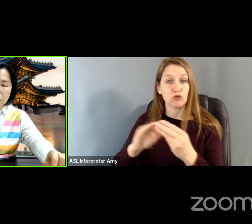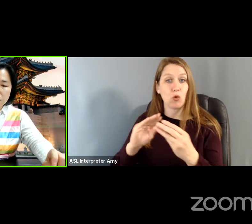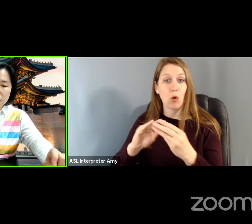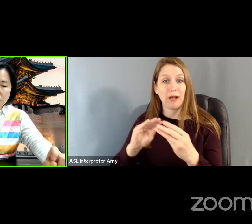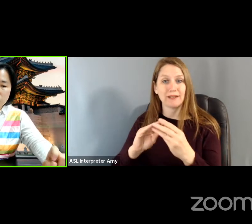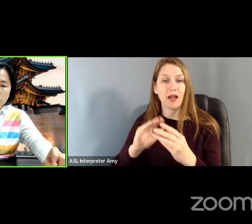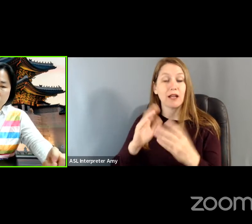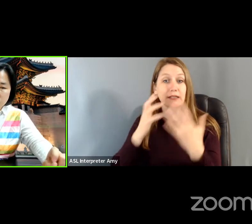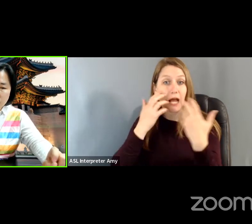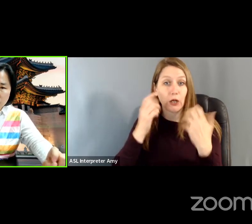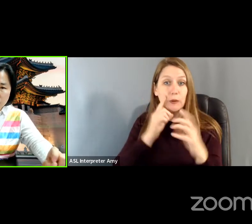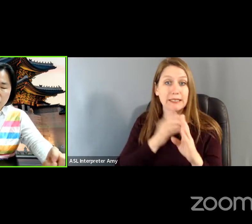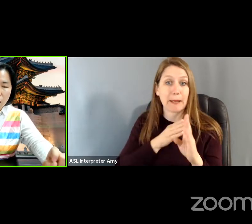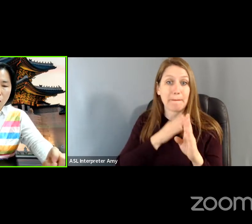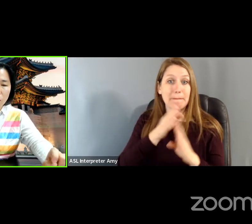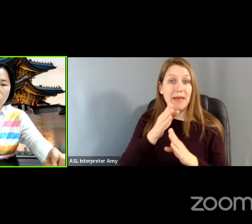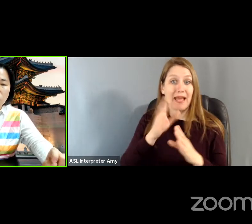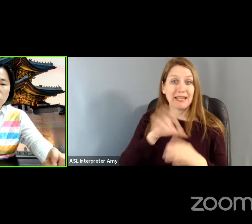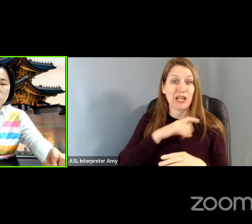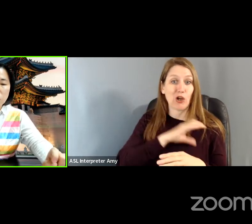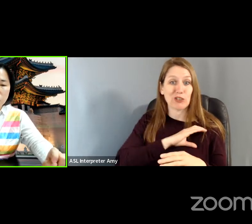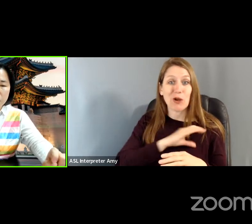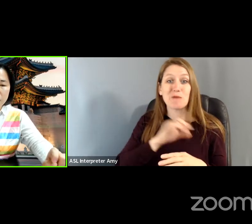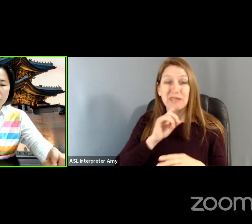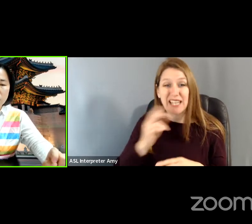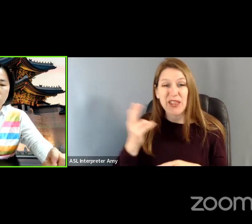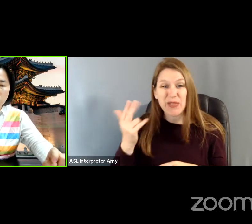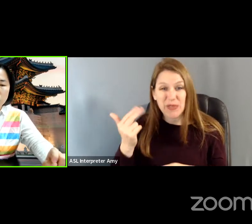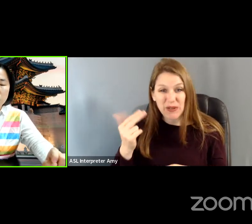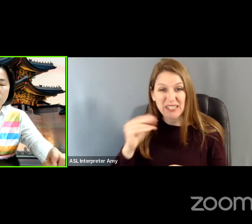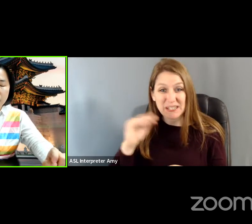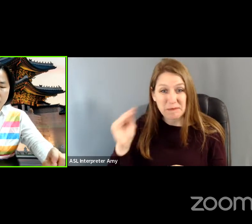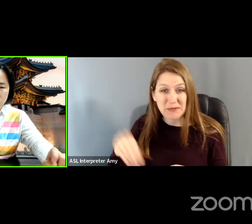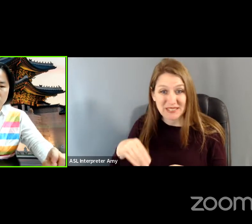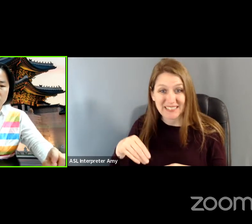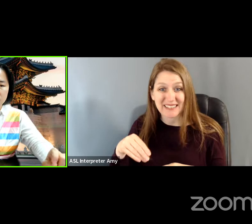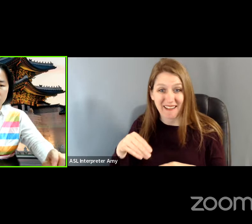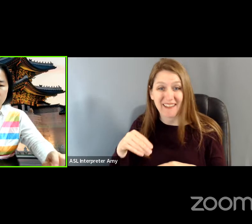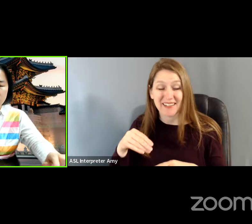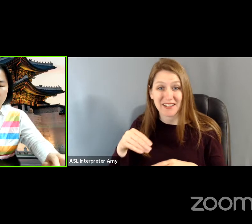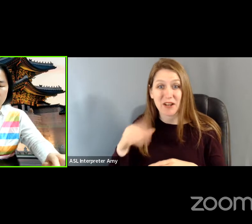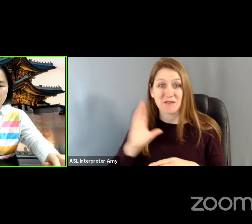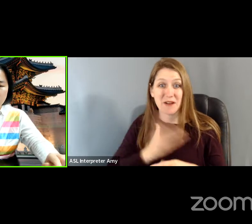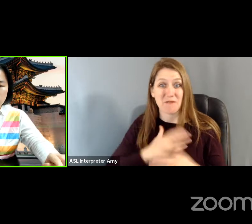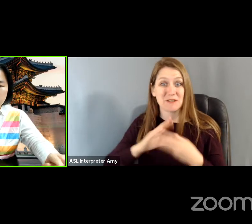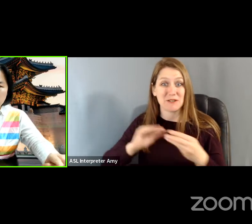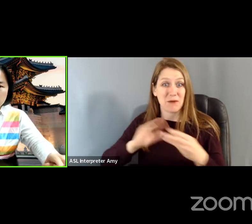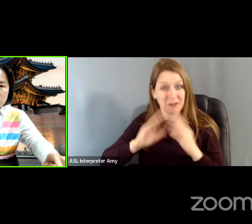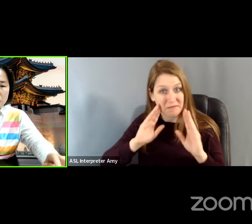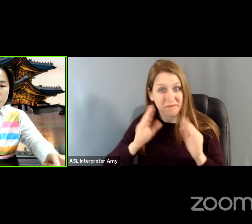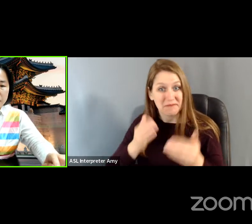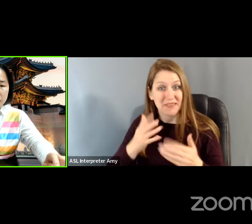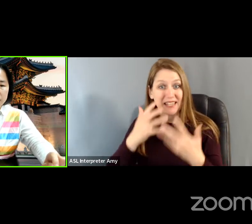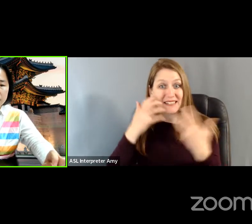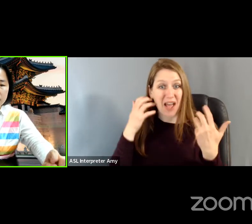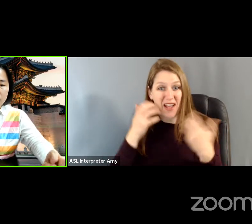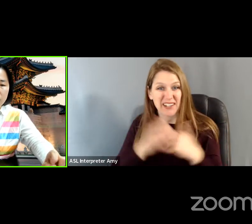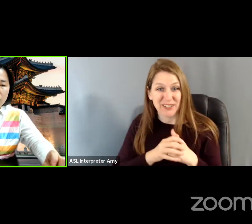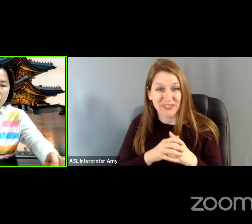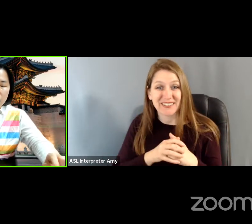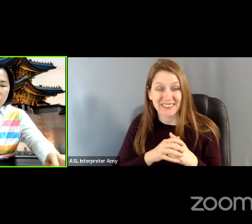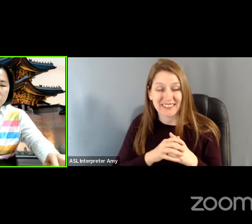for 13% of all Korean oral legend. Broadly